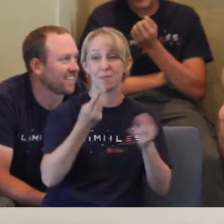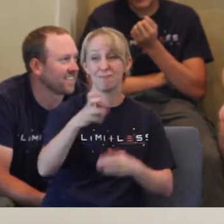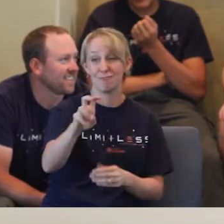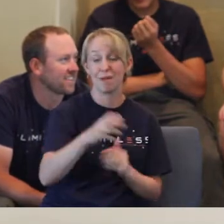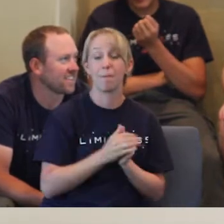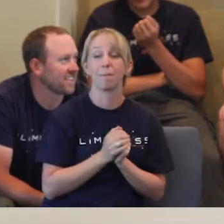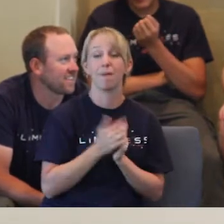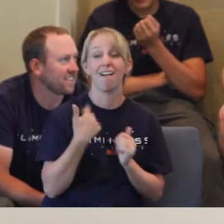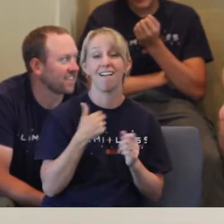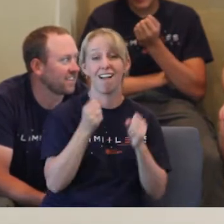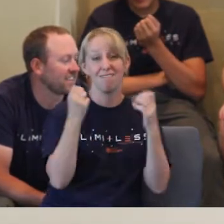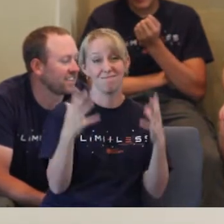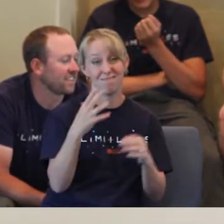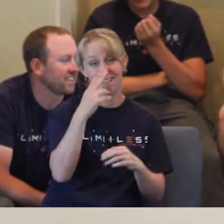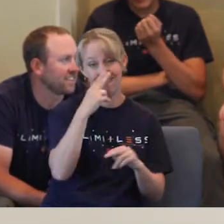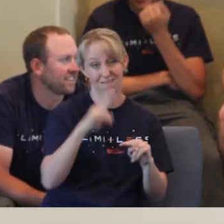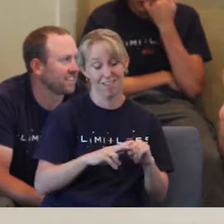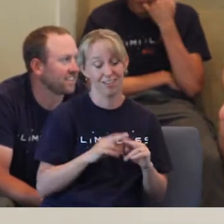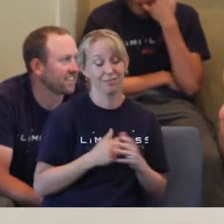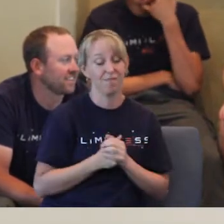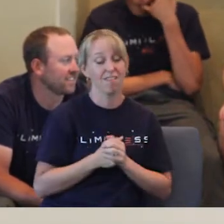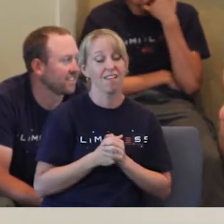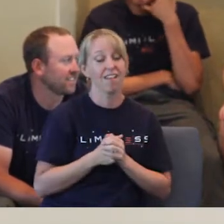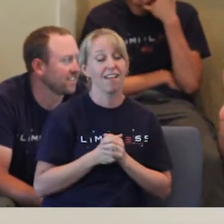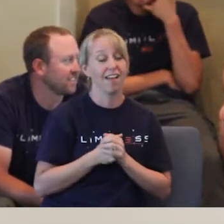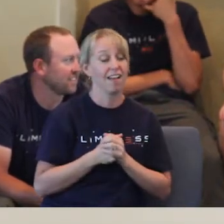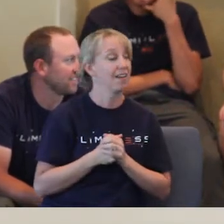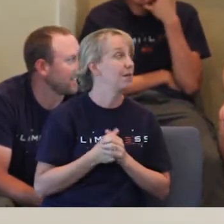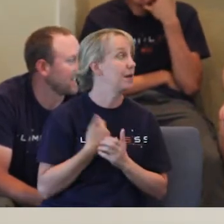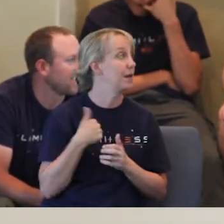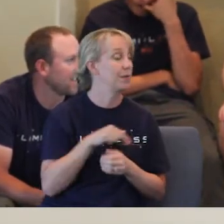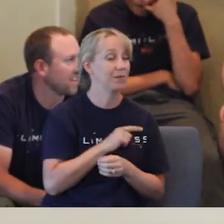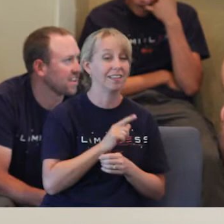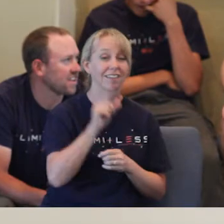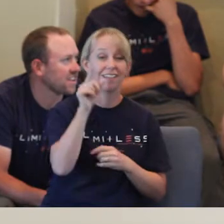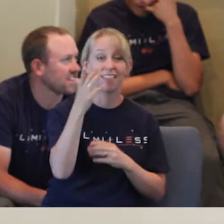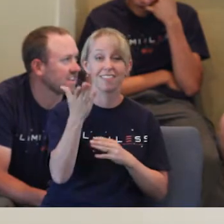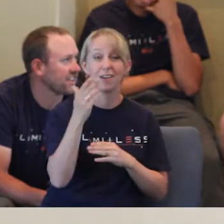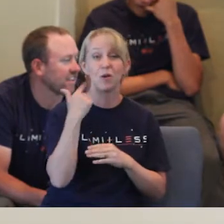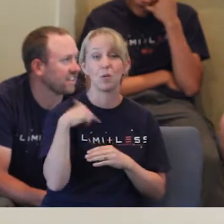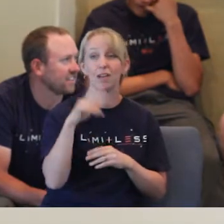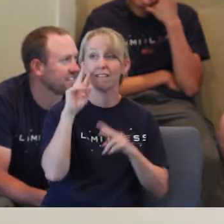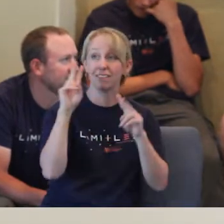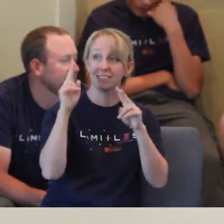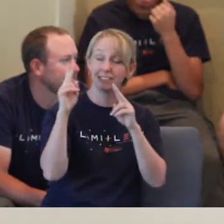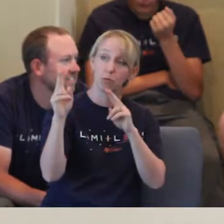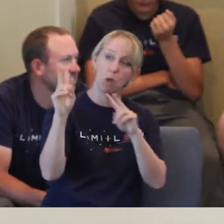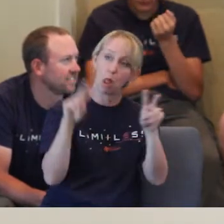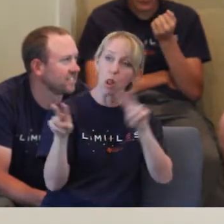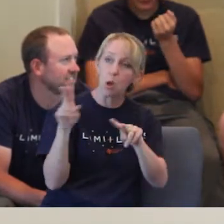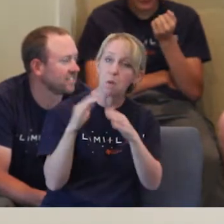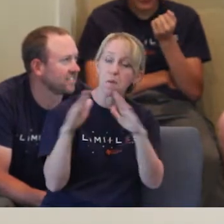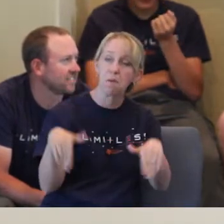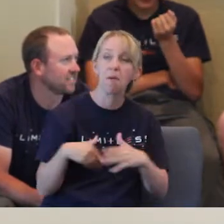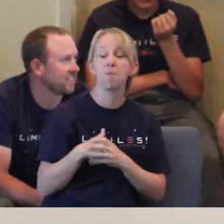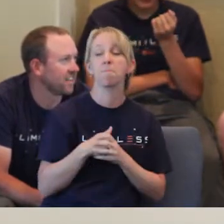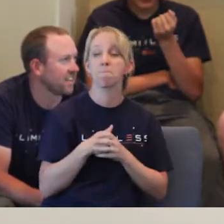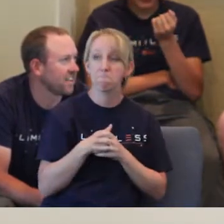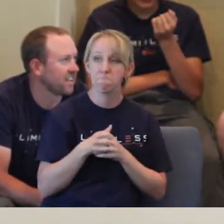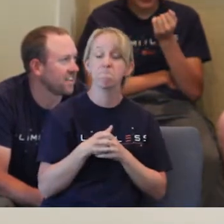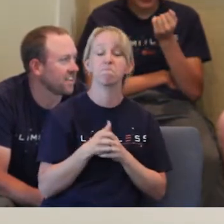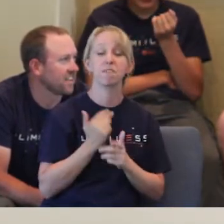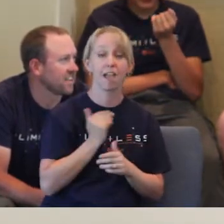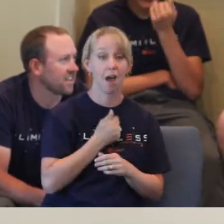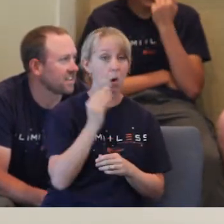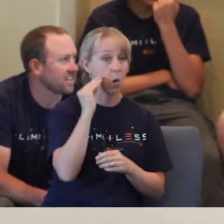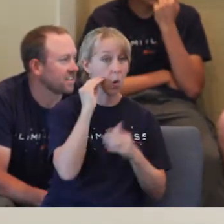Matthew, and this is my first time on the missions trip, but I had a lot of fun. And so we got up there and we went